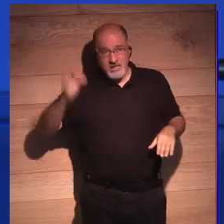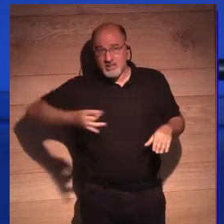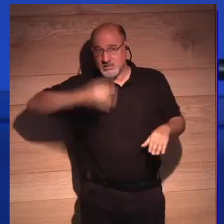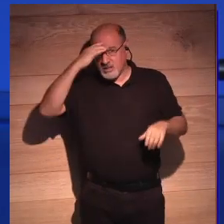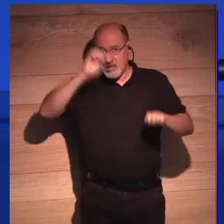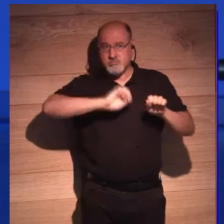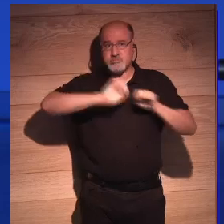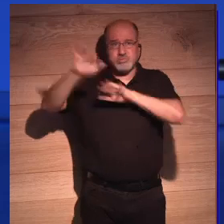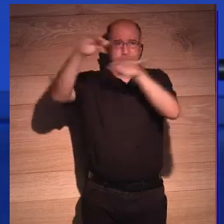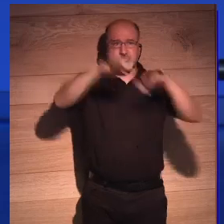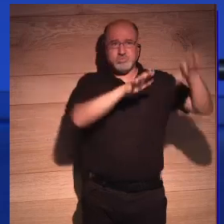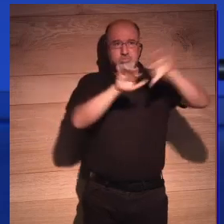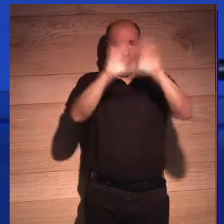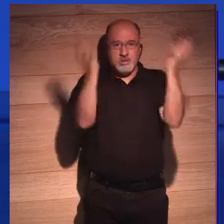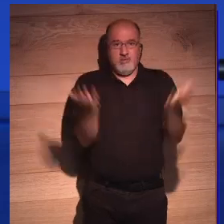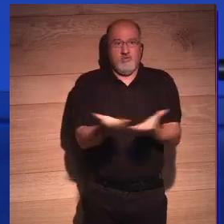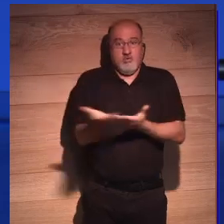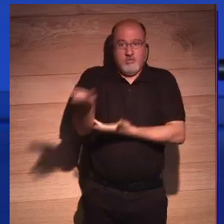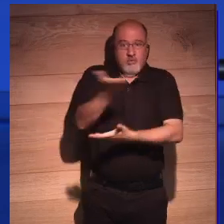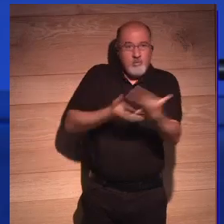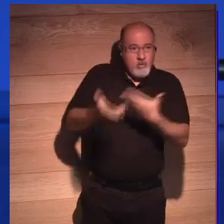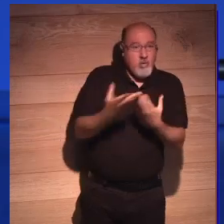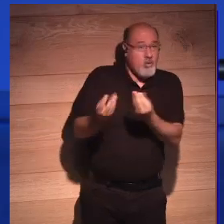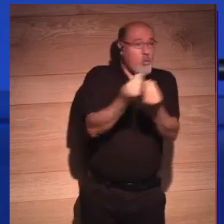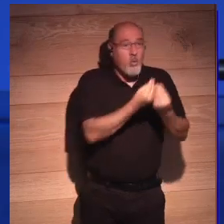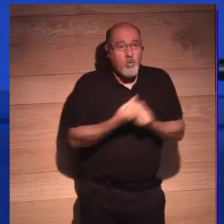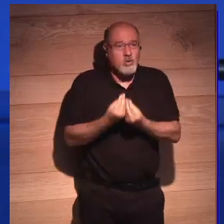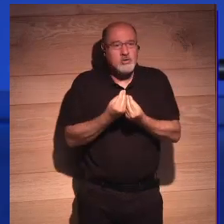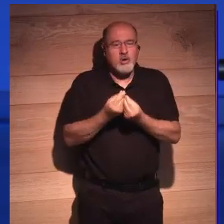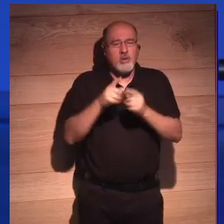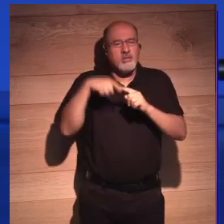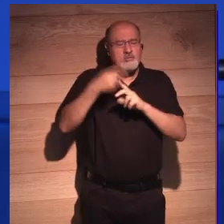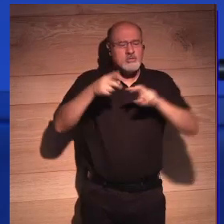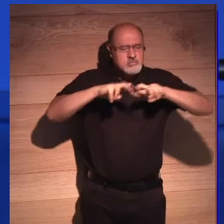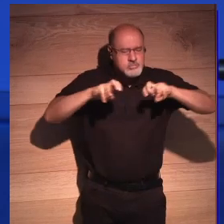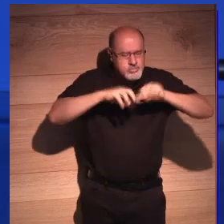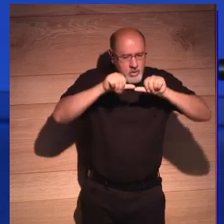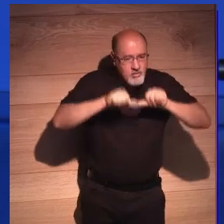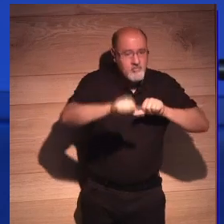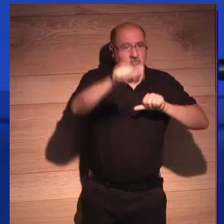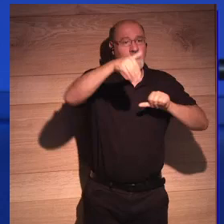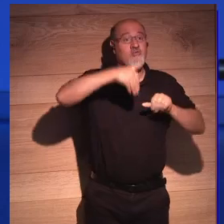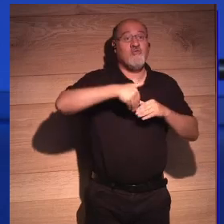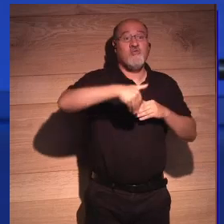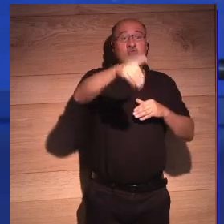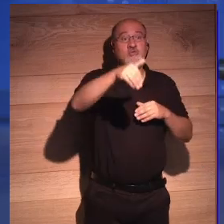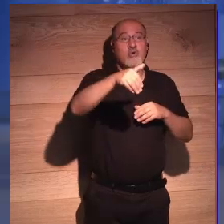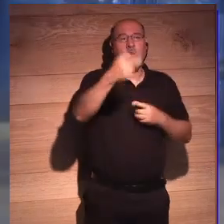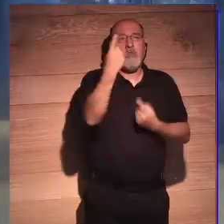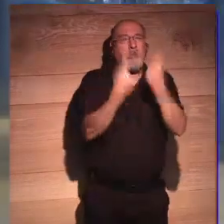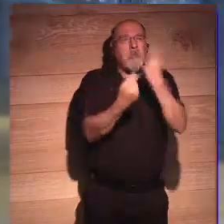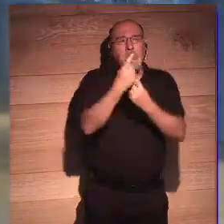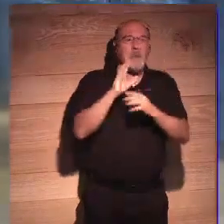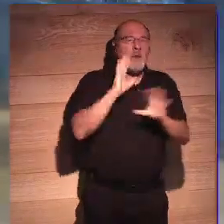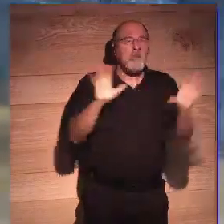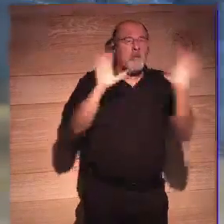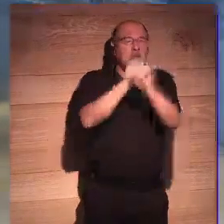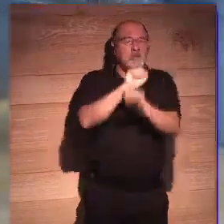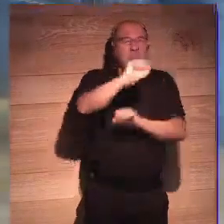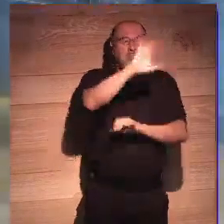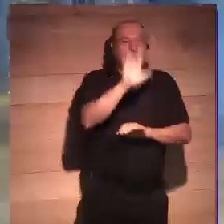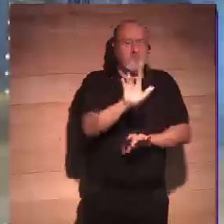of talents and ideas that would allow us to tackle together with calm and criteria a future, sometimes